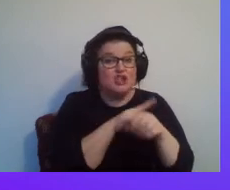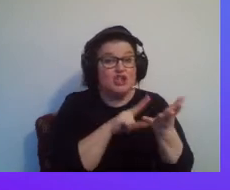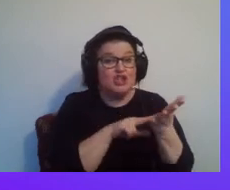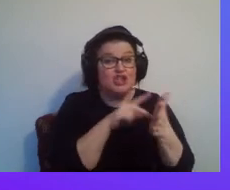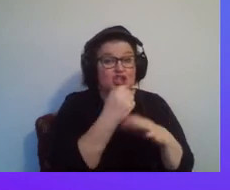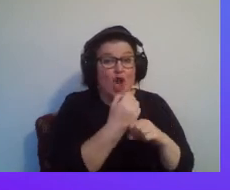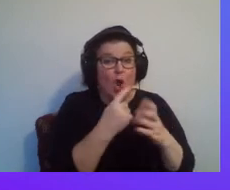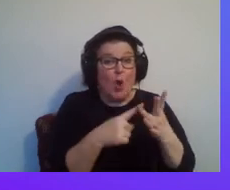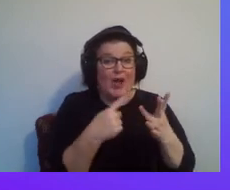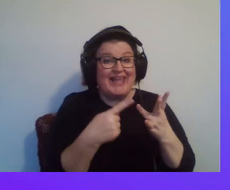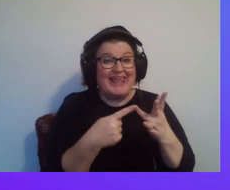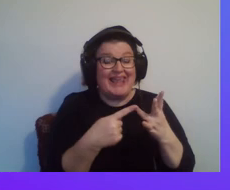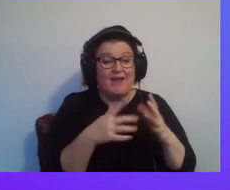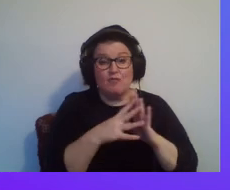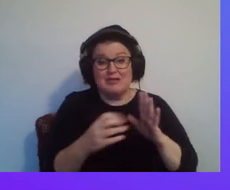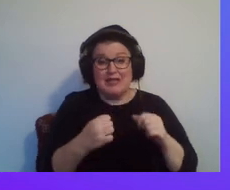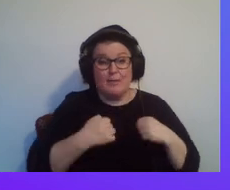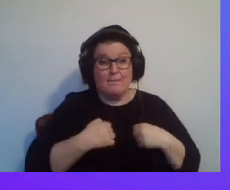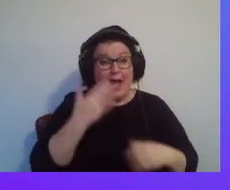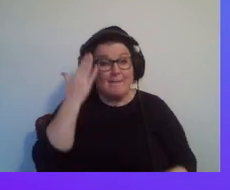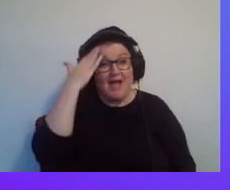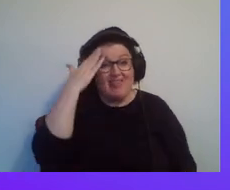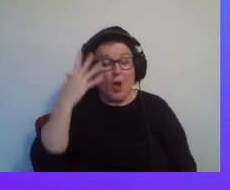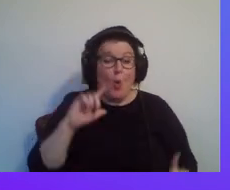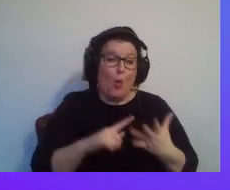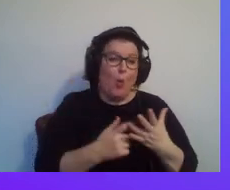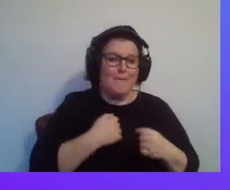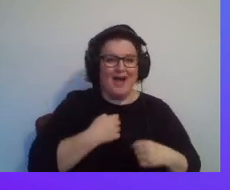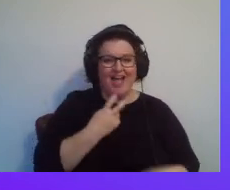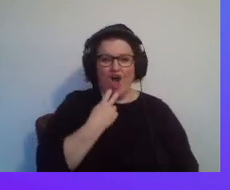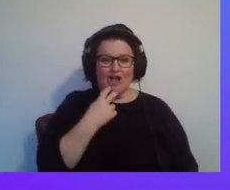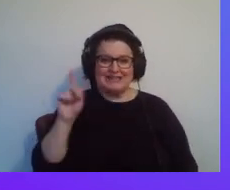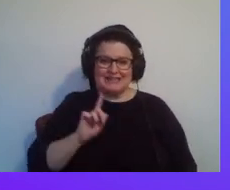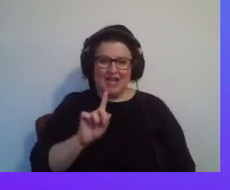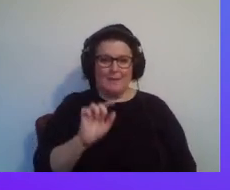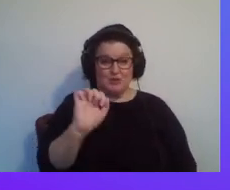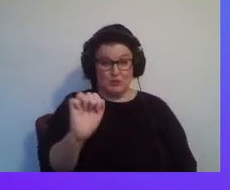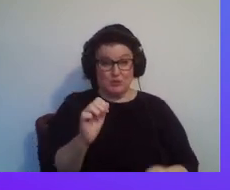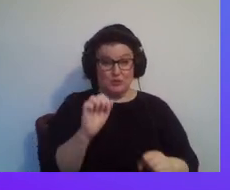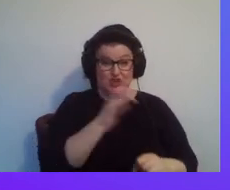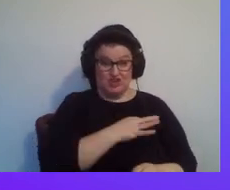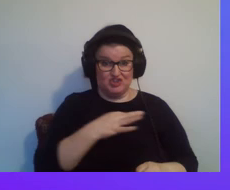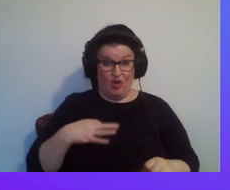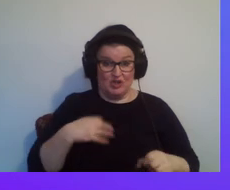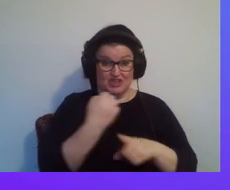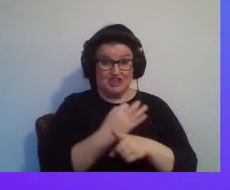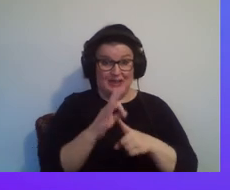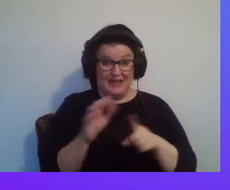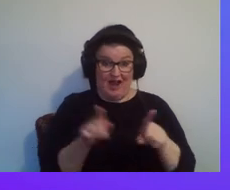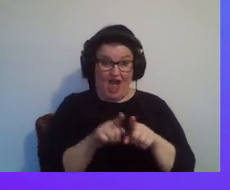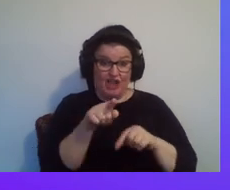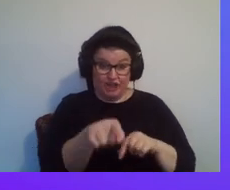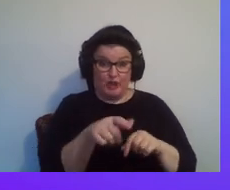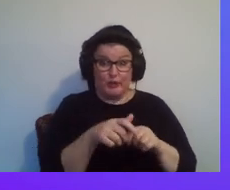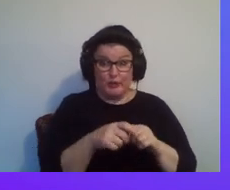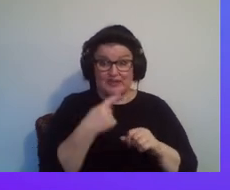somebody like my mother or my auntie comes into your surgery and they're just a little bit worried about having this